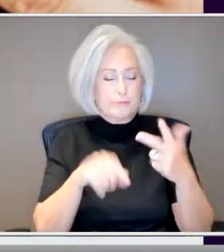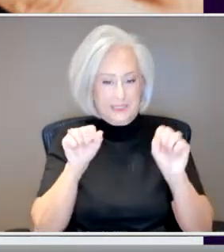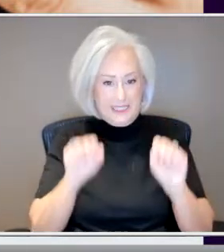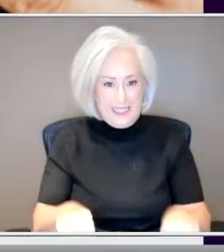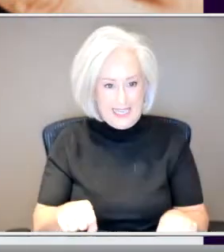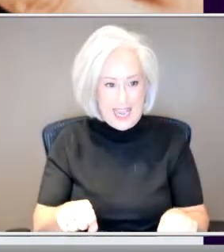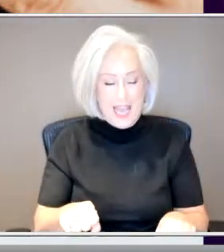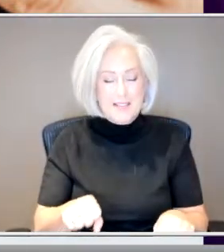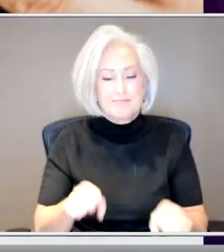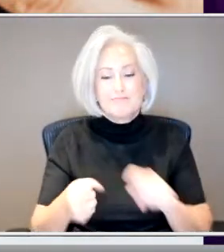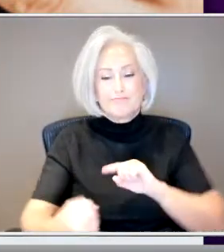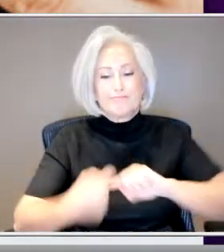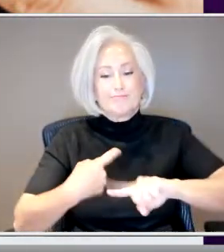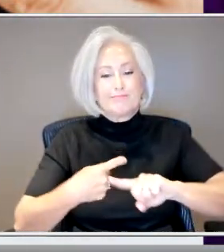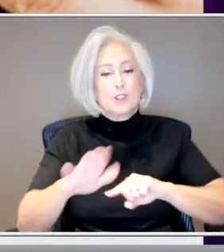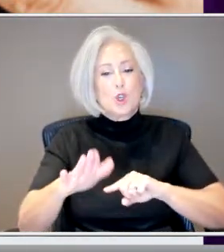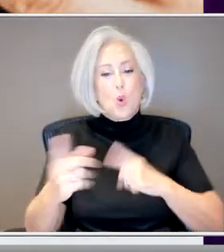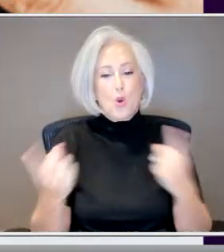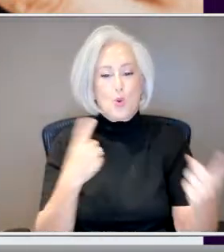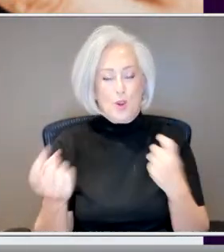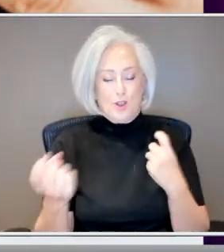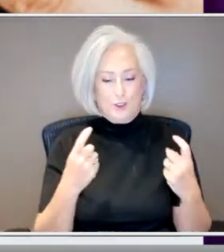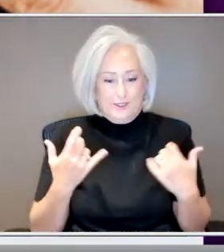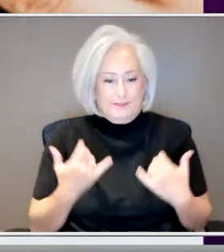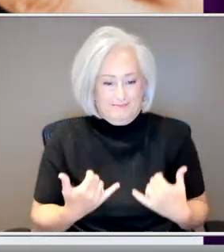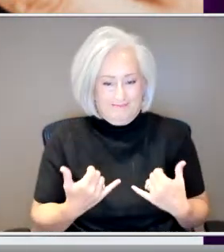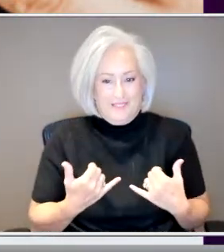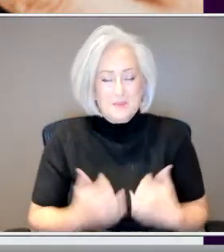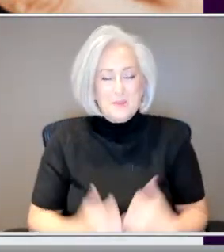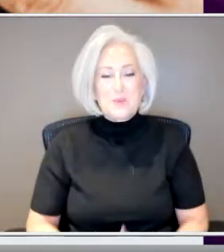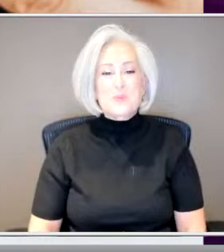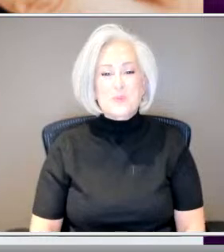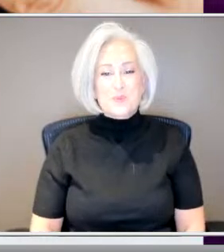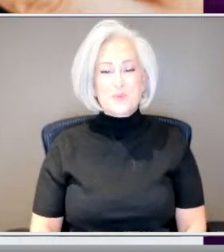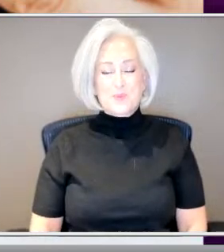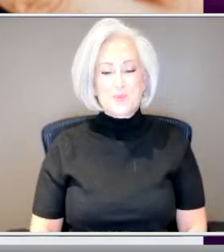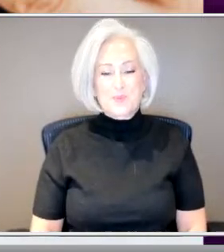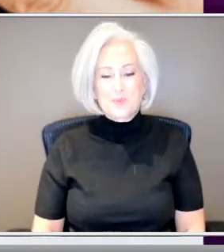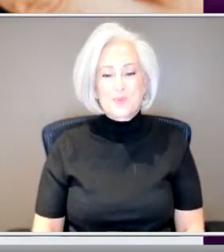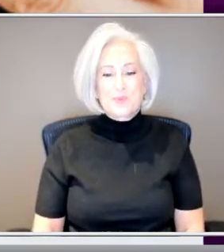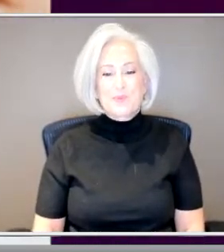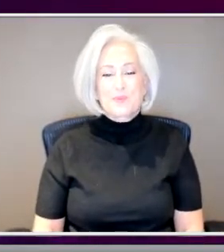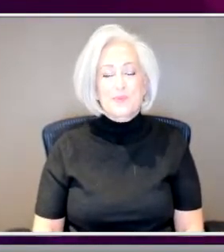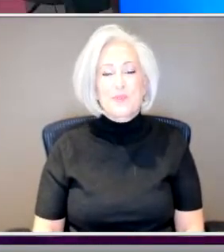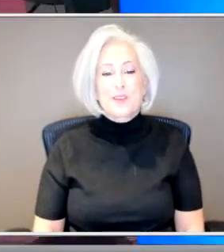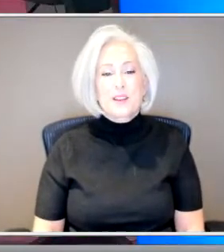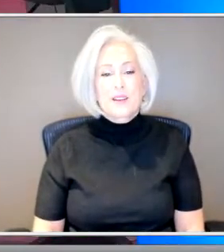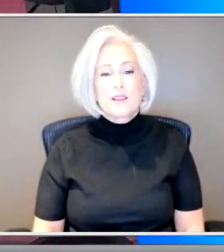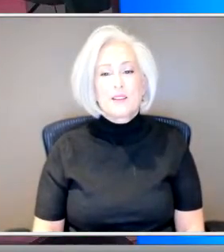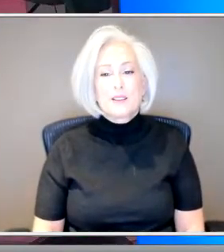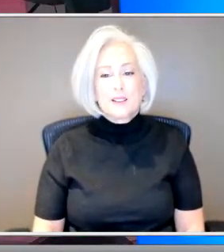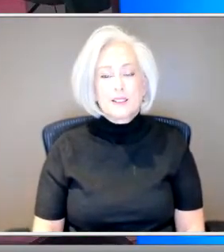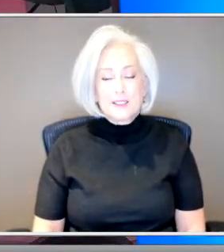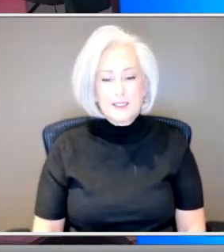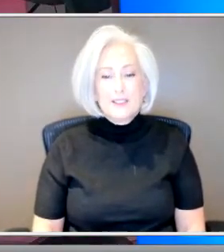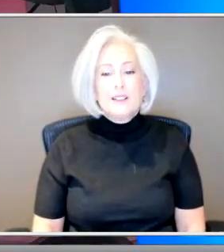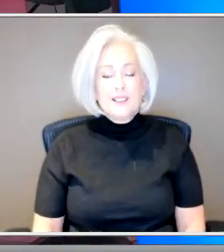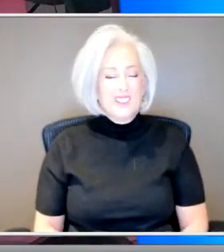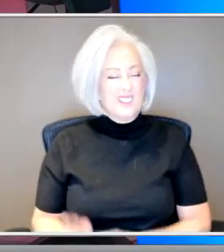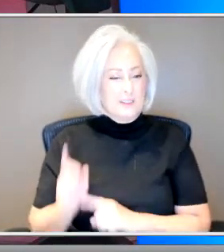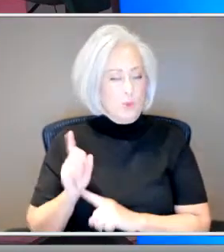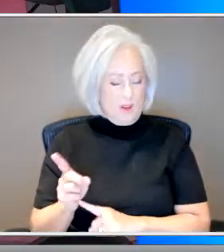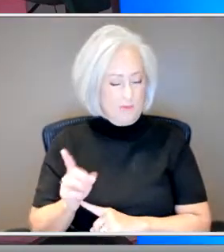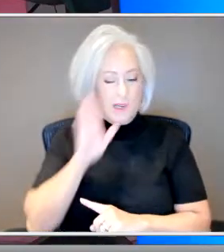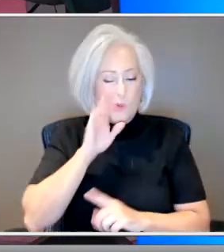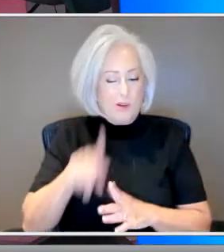connect with us in real time and get your questions answered right there on your screen. So we're going to get to those in a minute.